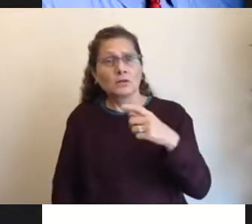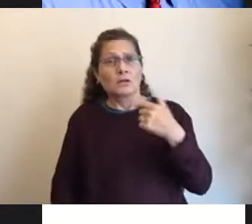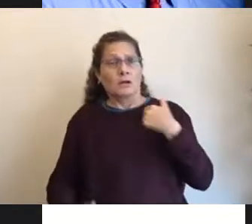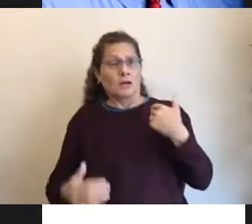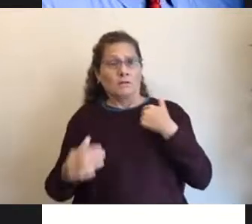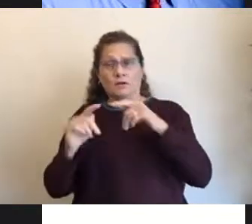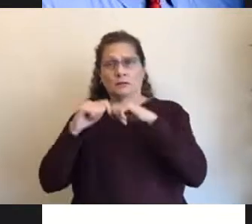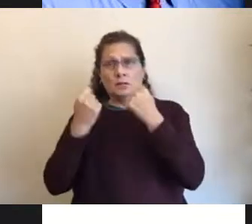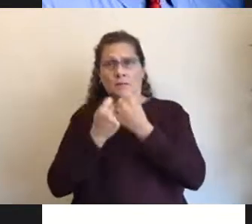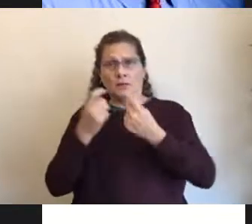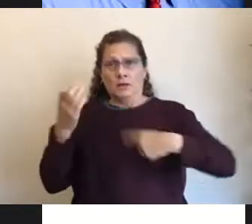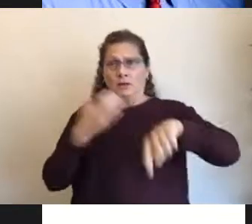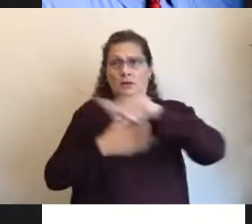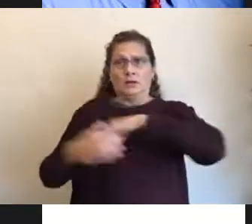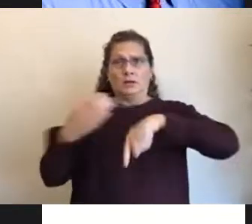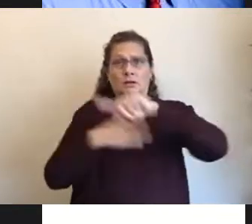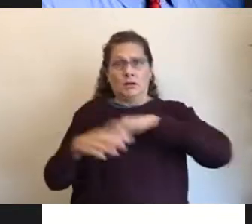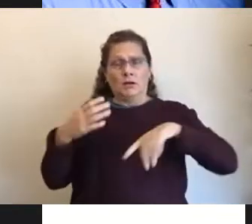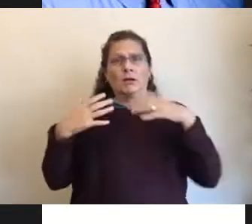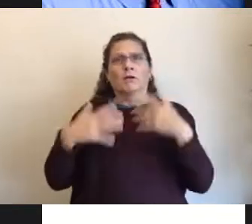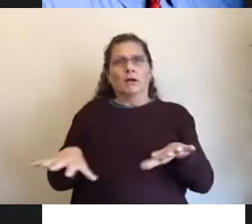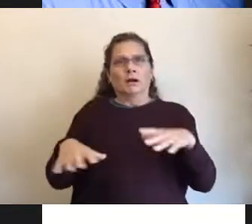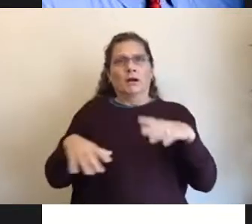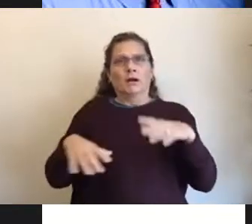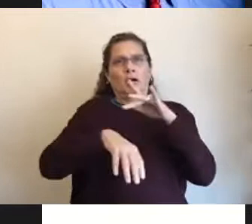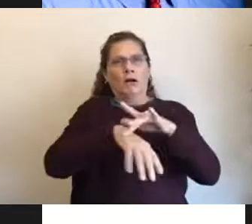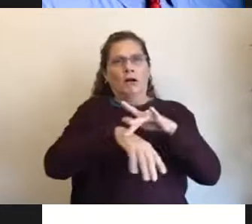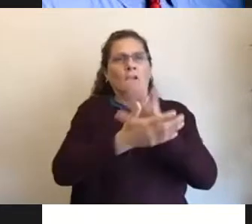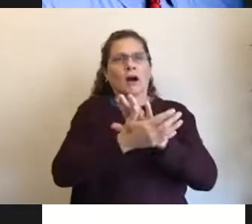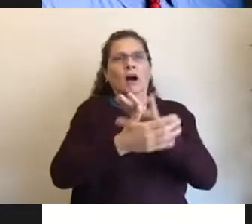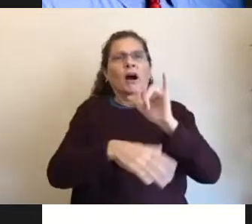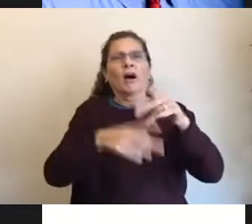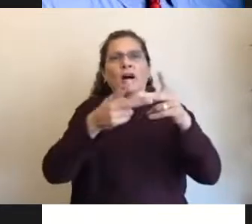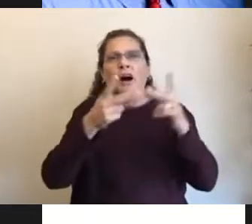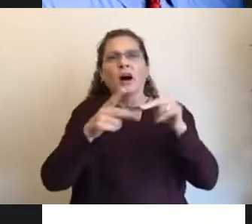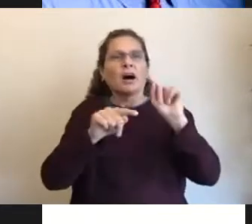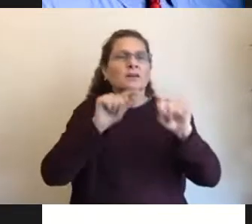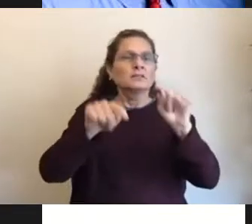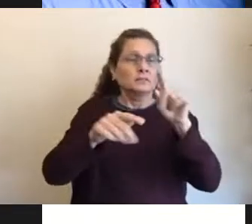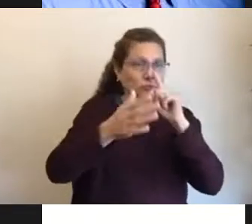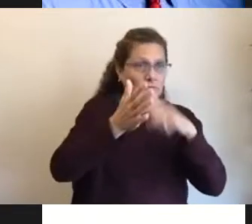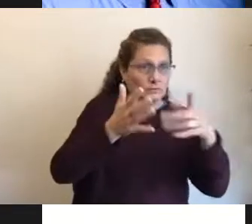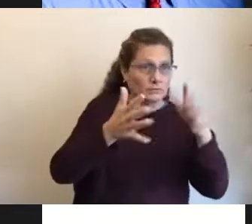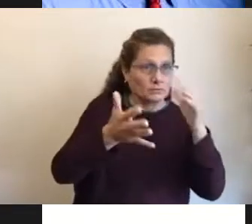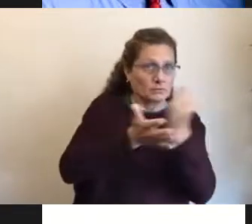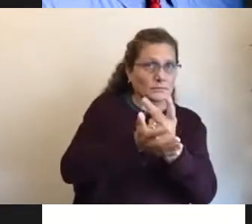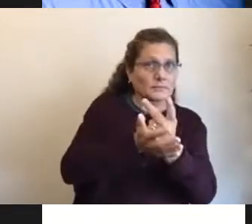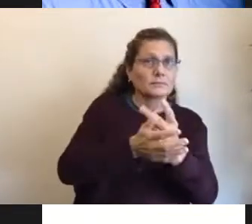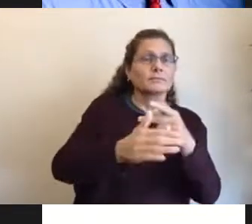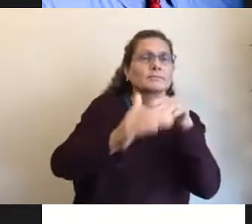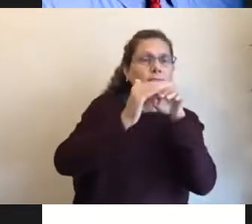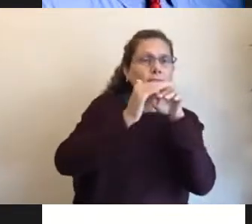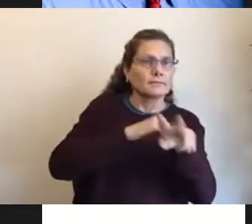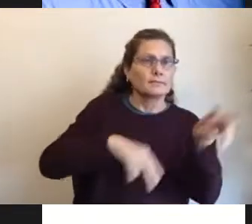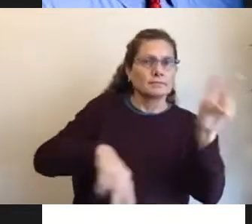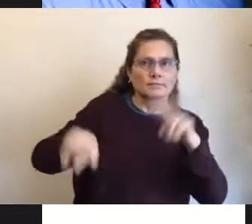to do site checks for all of our restaurants for compliance. So that happens during the weekend as well, during the weekends as